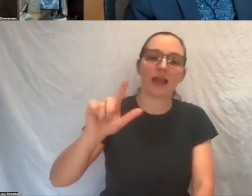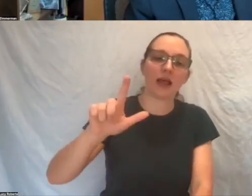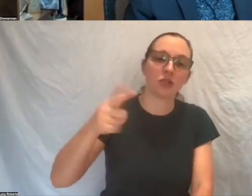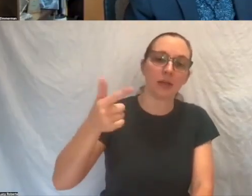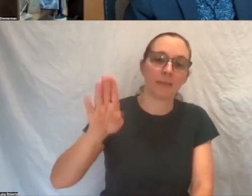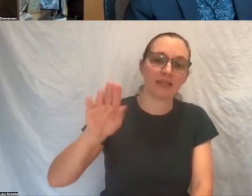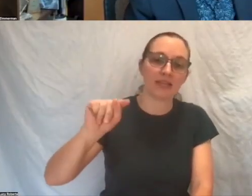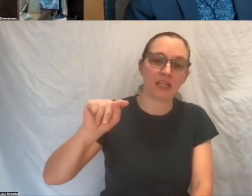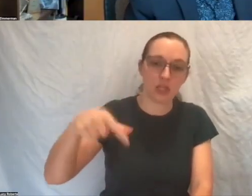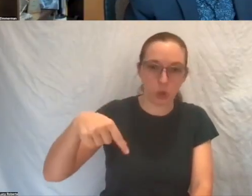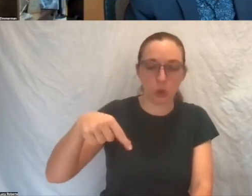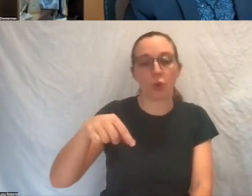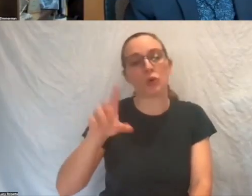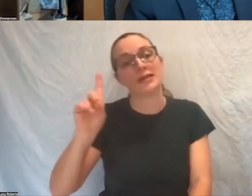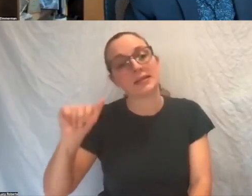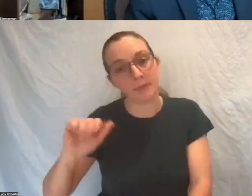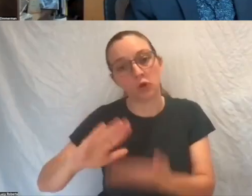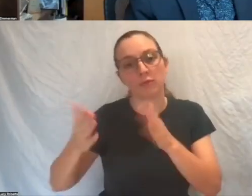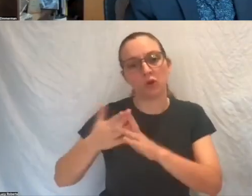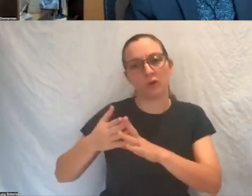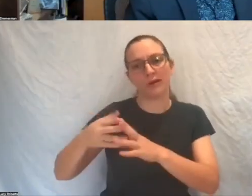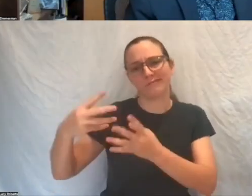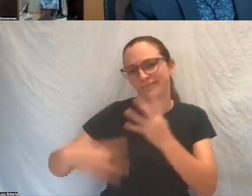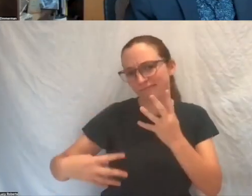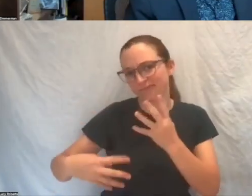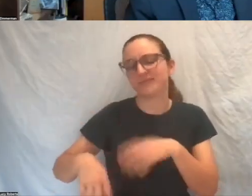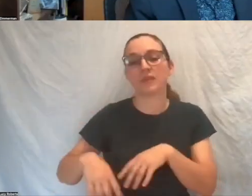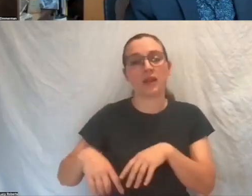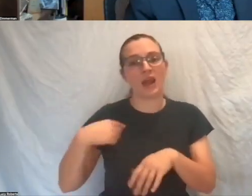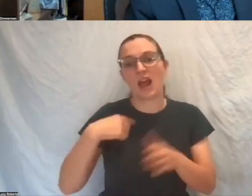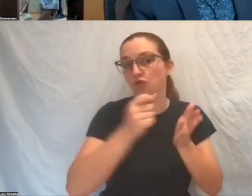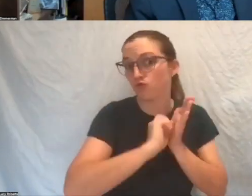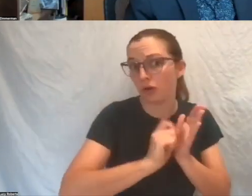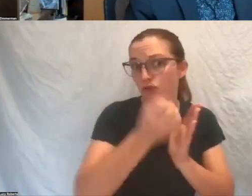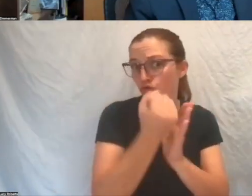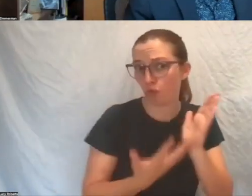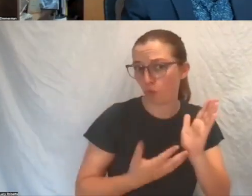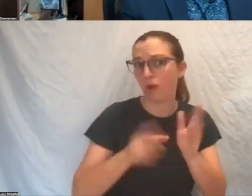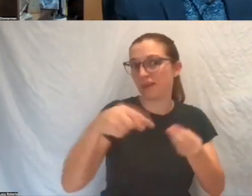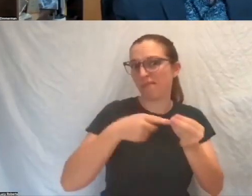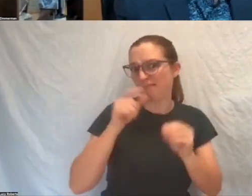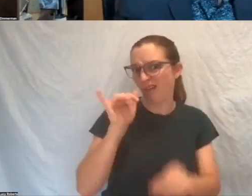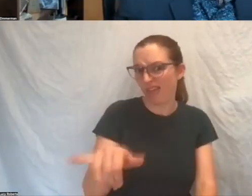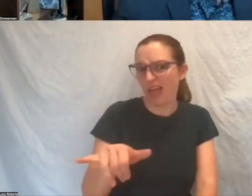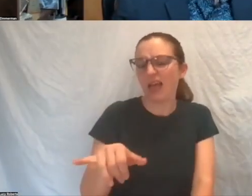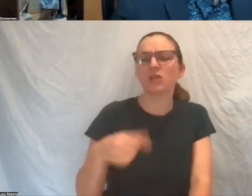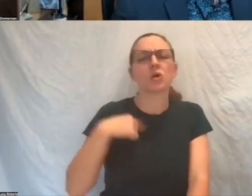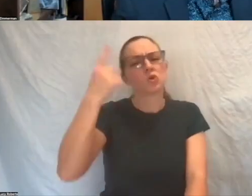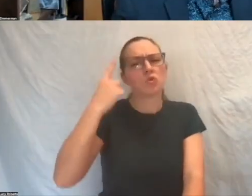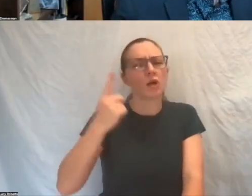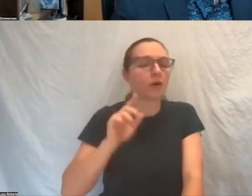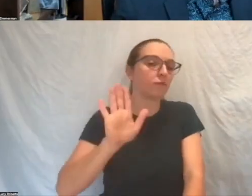and disabled communities. And I actually write scripts about that. And I was wondering, like, from